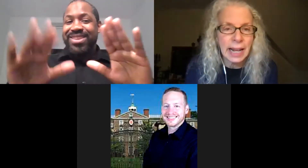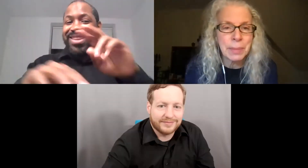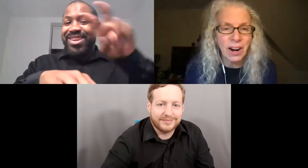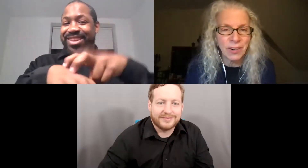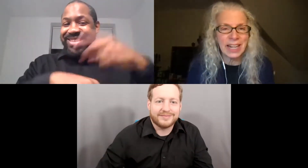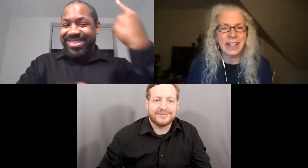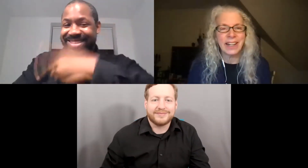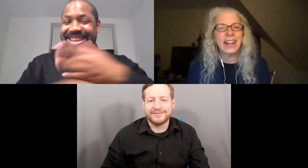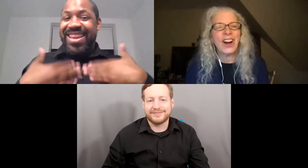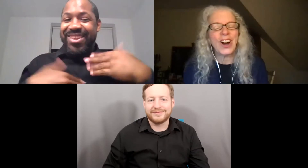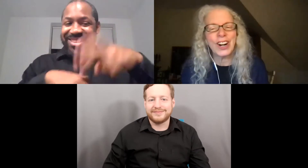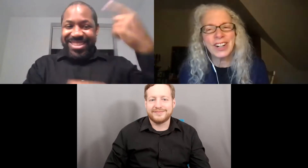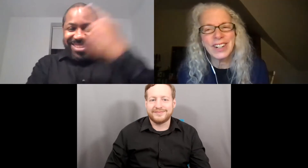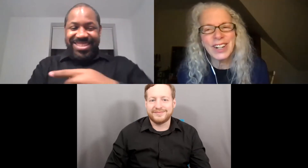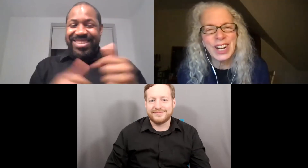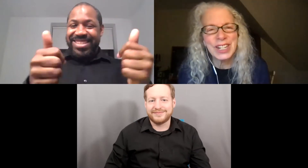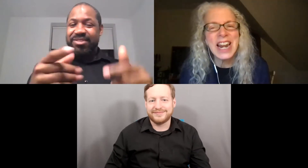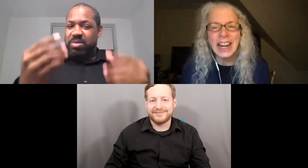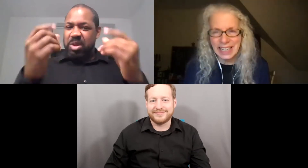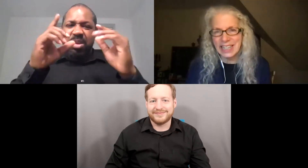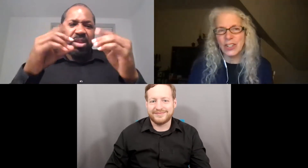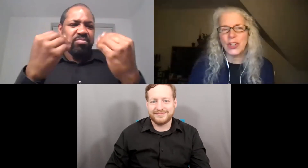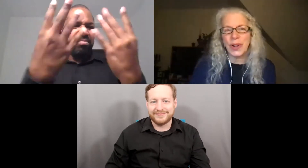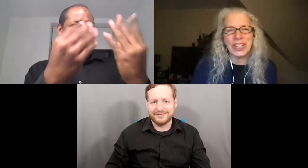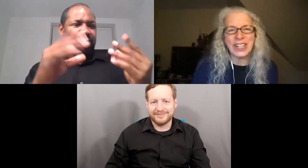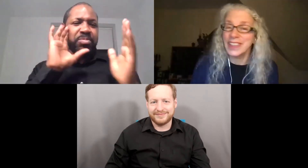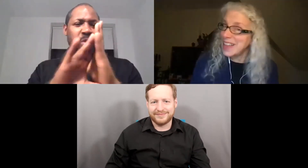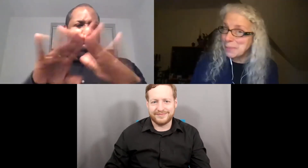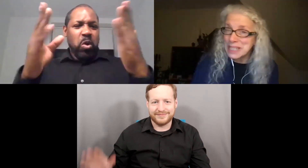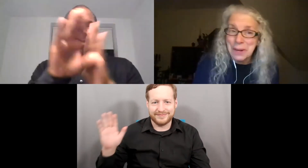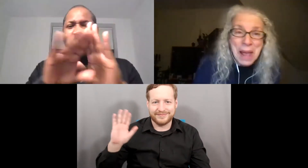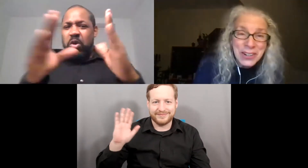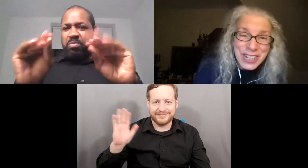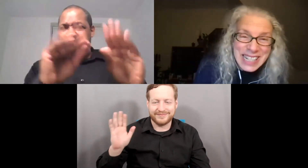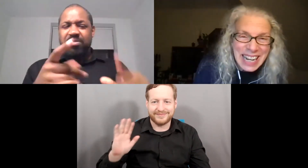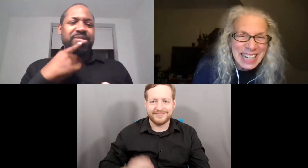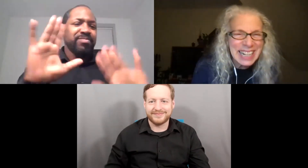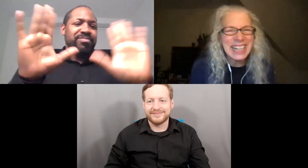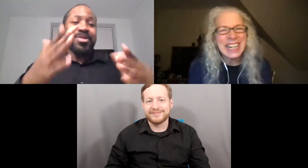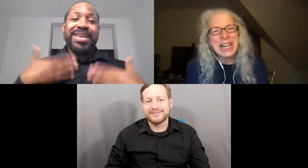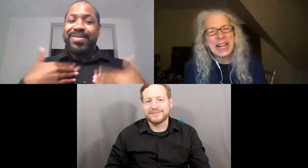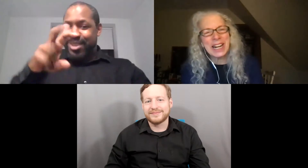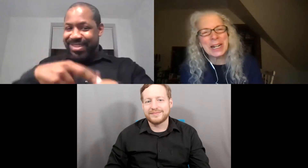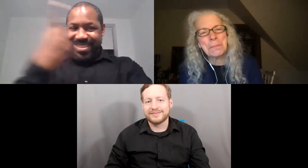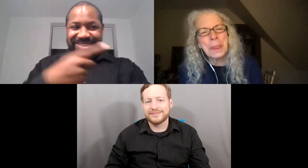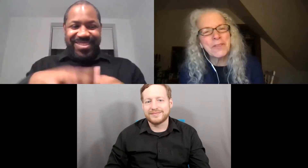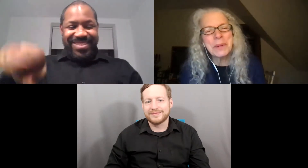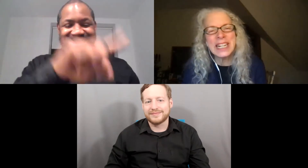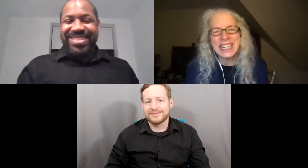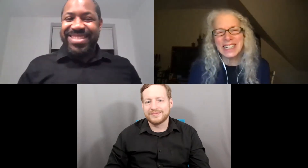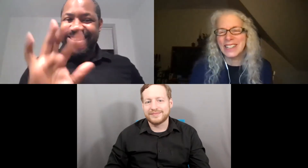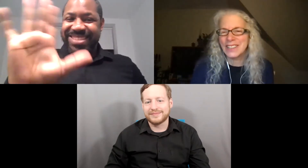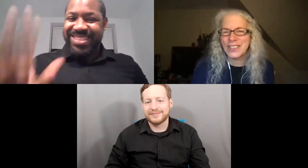and APRA, are not needed to do every year. And happy St. Patrick's Day.